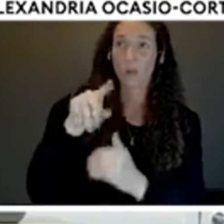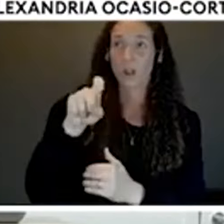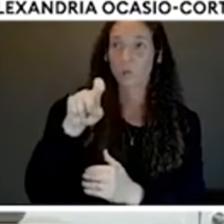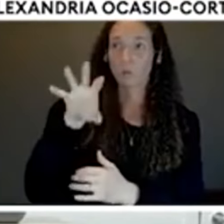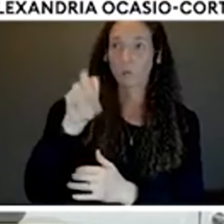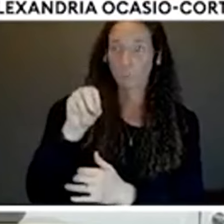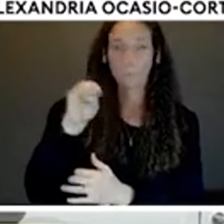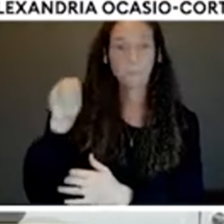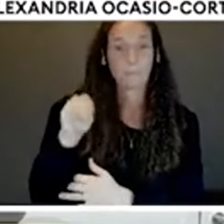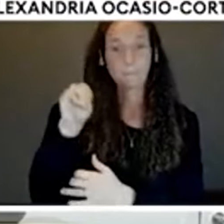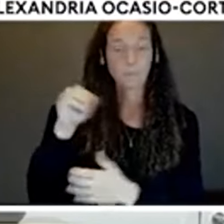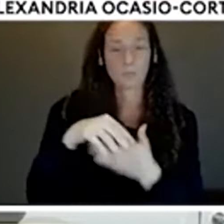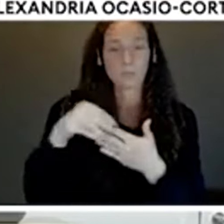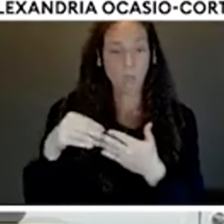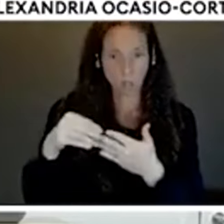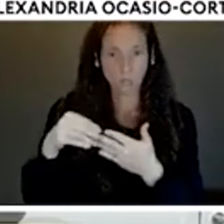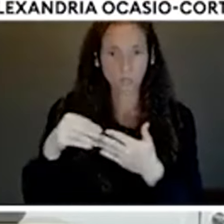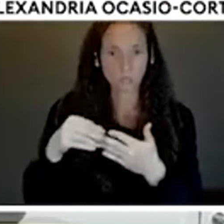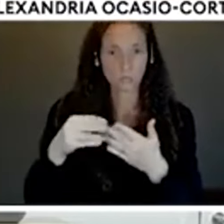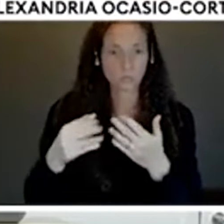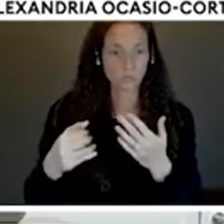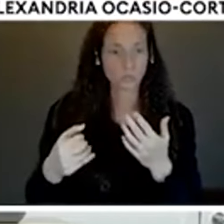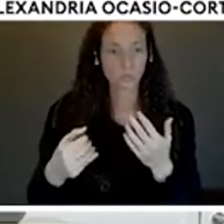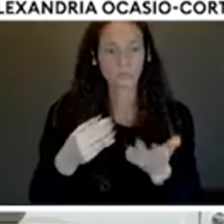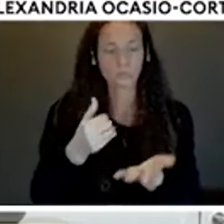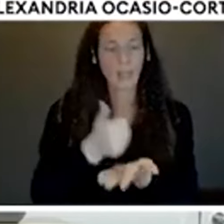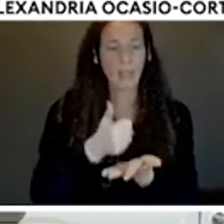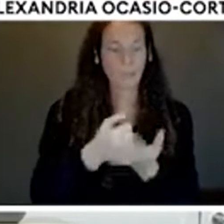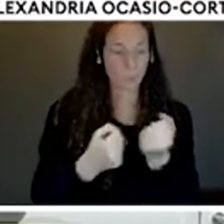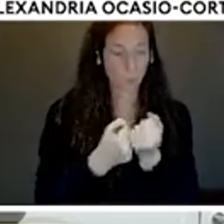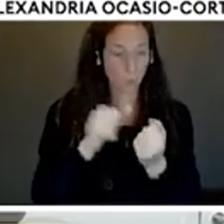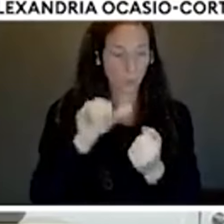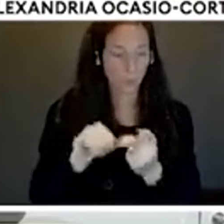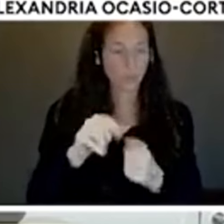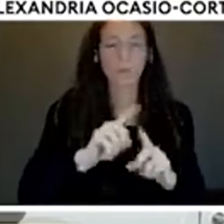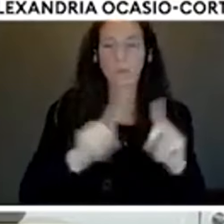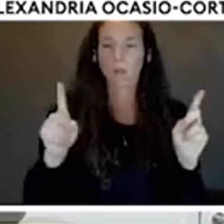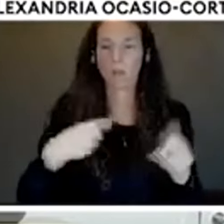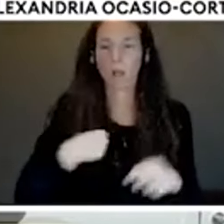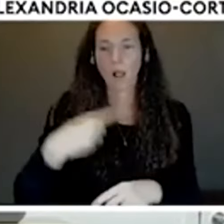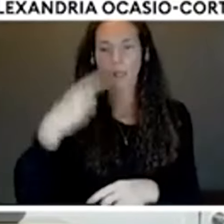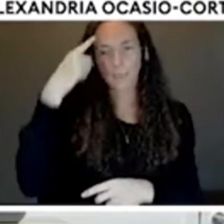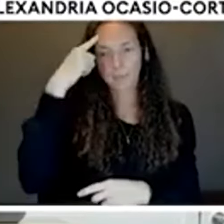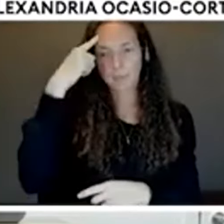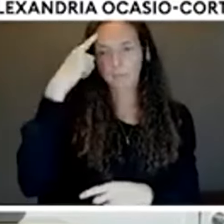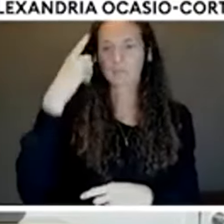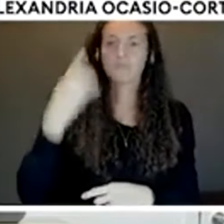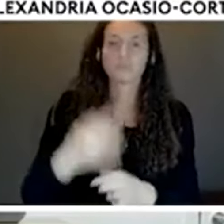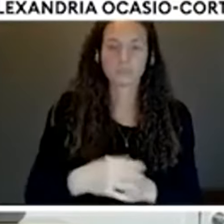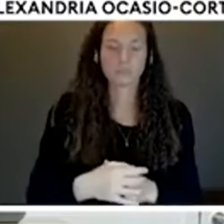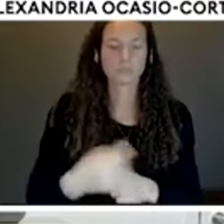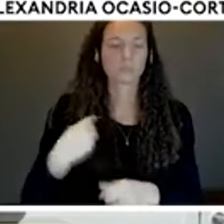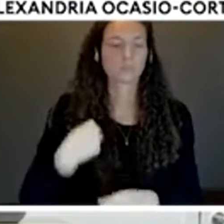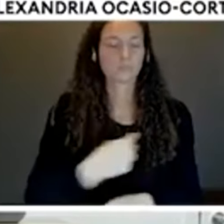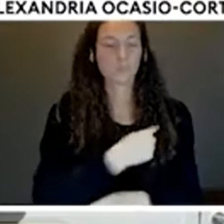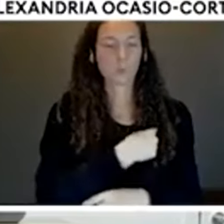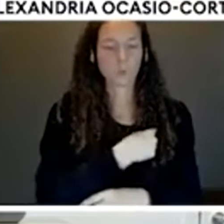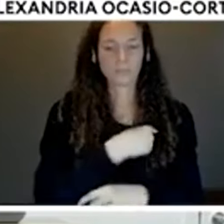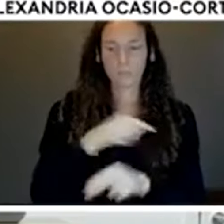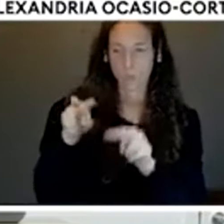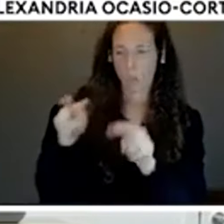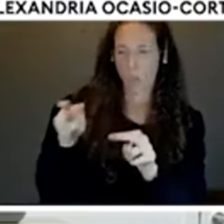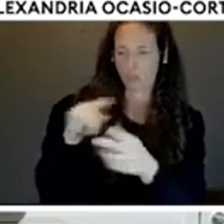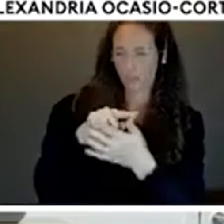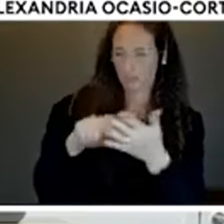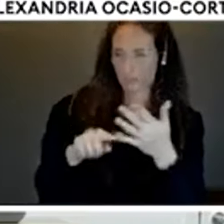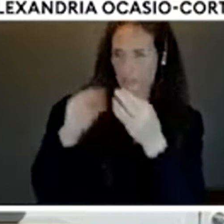that as someone that's watching these numbers play out, I think that if we are